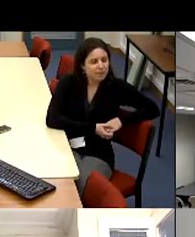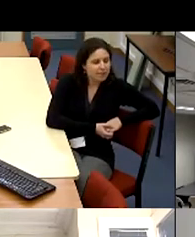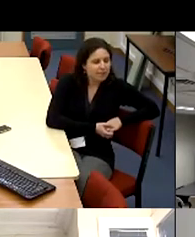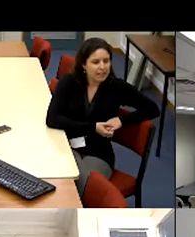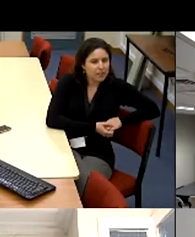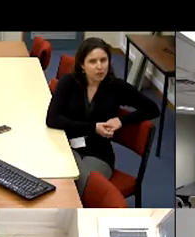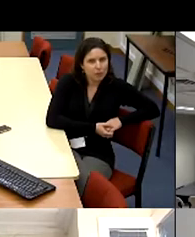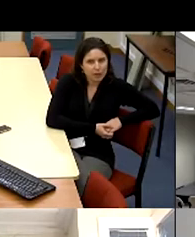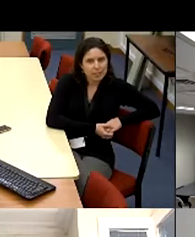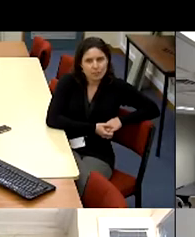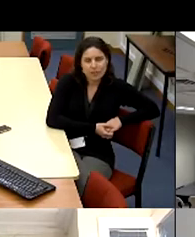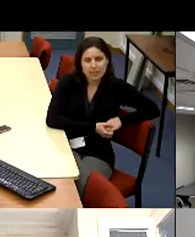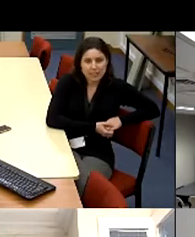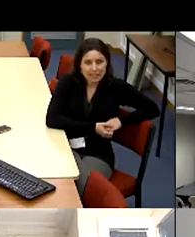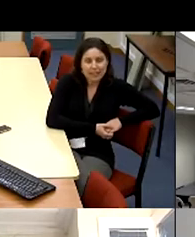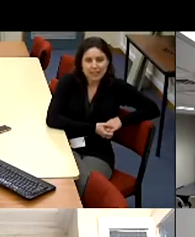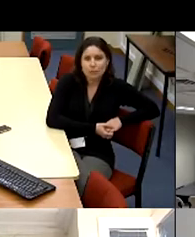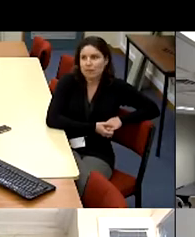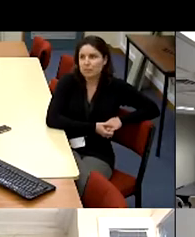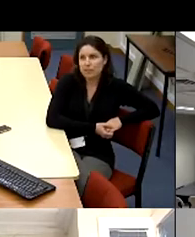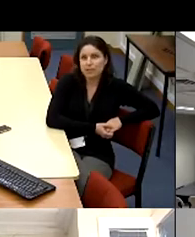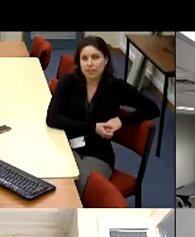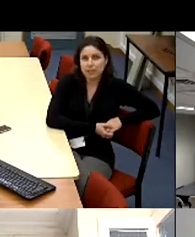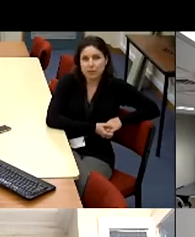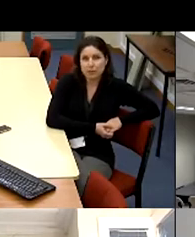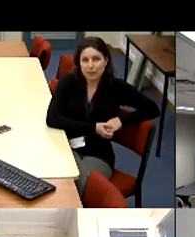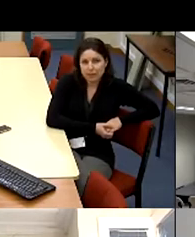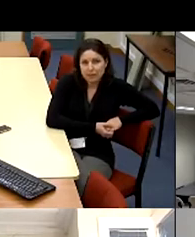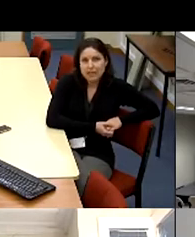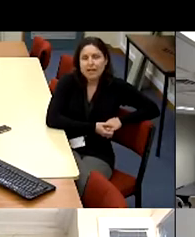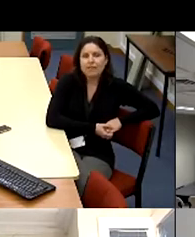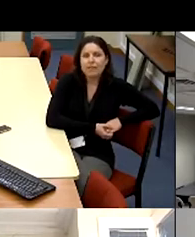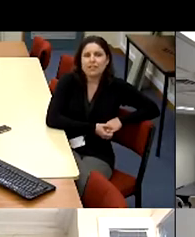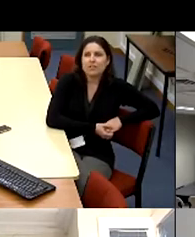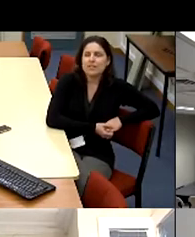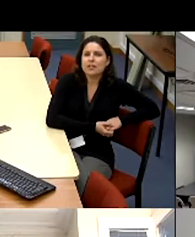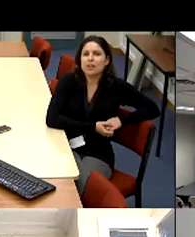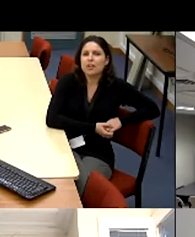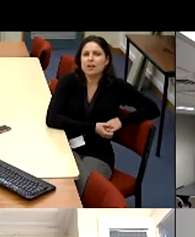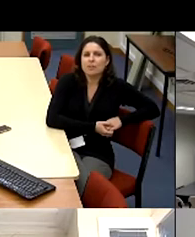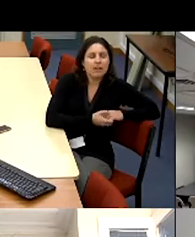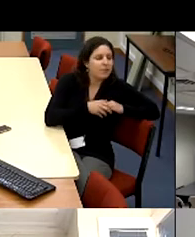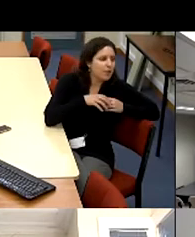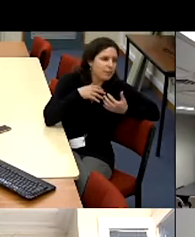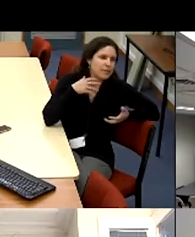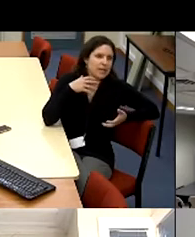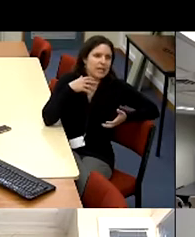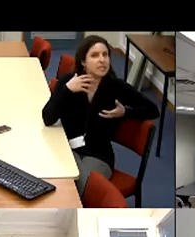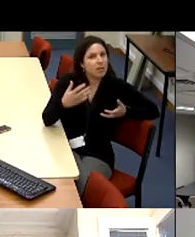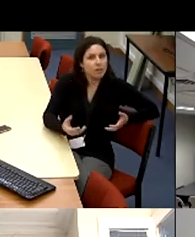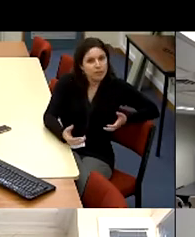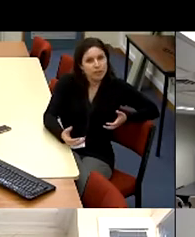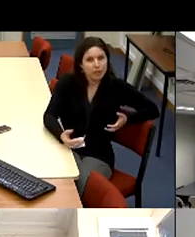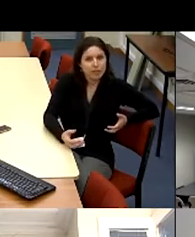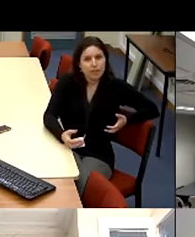I need to rethink that term crisis, because again, it is one that's been constructed by the media. That it's not necessarily, I mean, I've heard people say it's